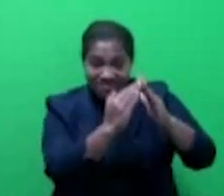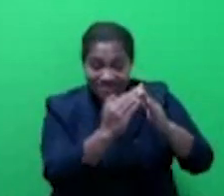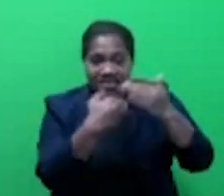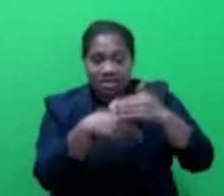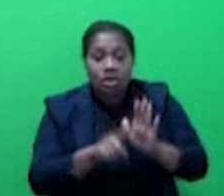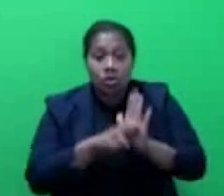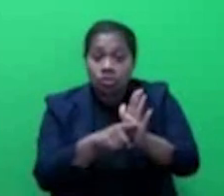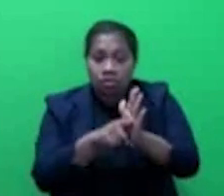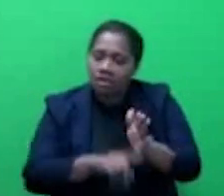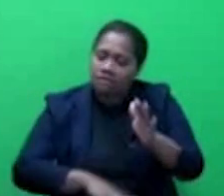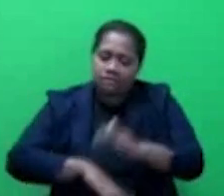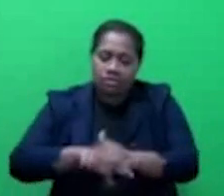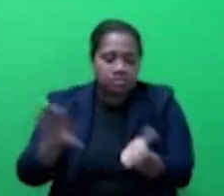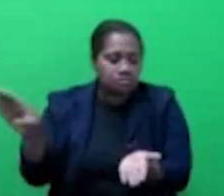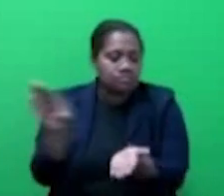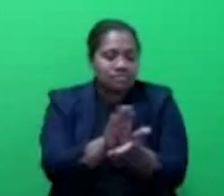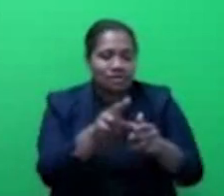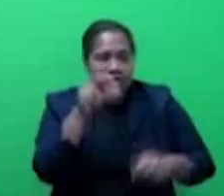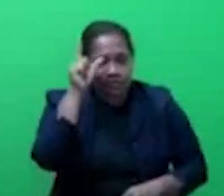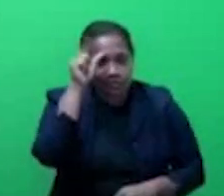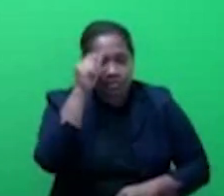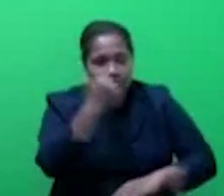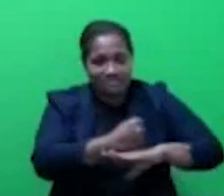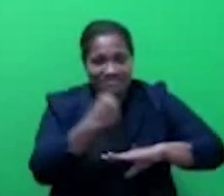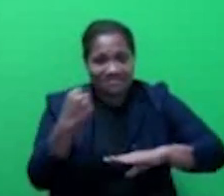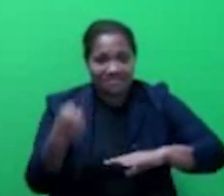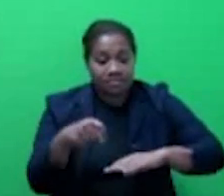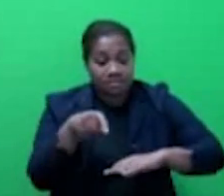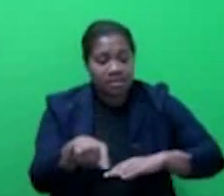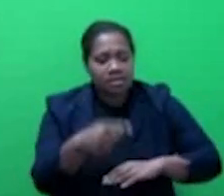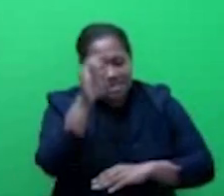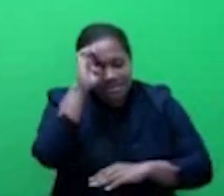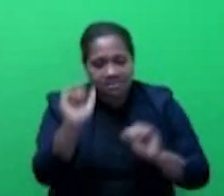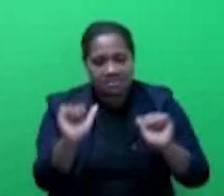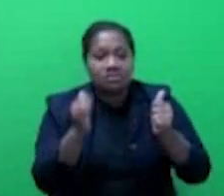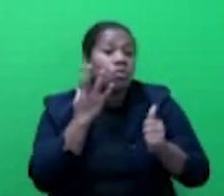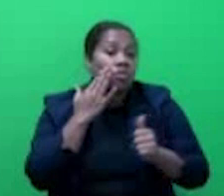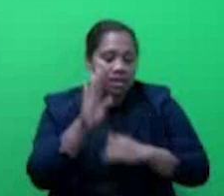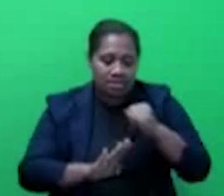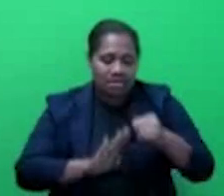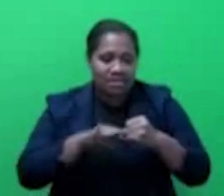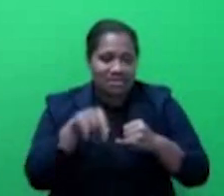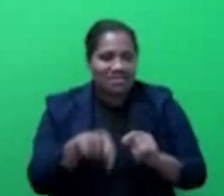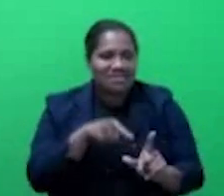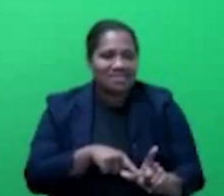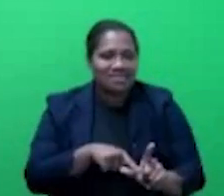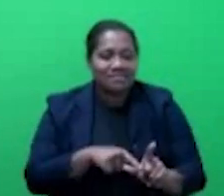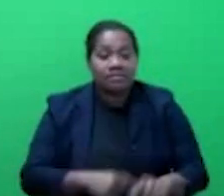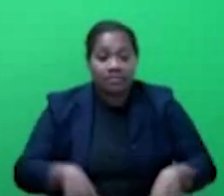by the Fijian government. This is expected to complete by the end of this year. Mr. Speaker,